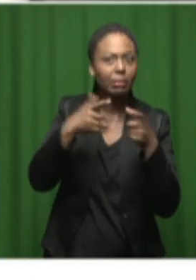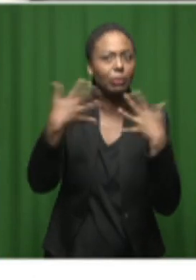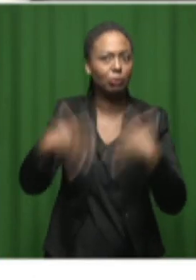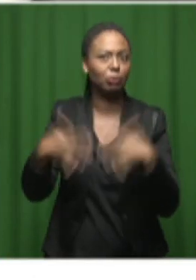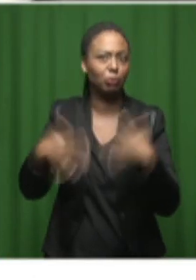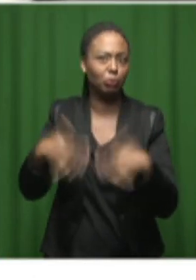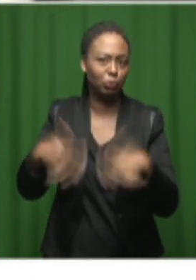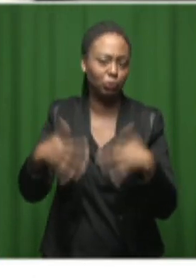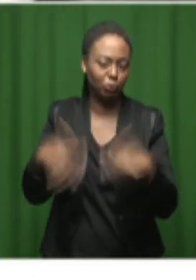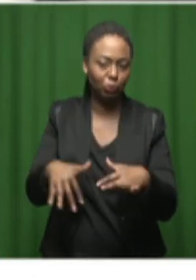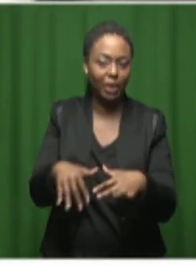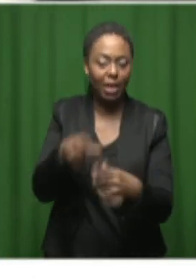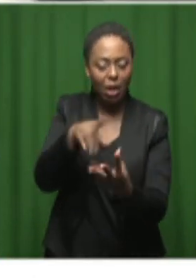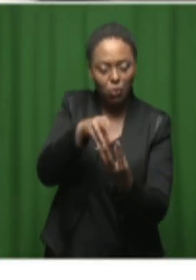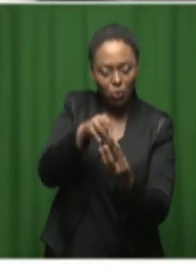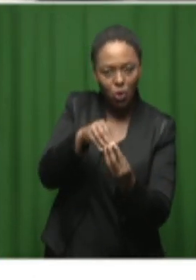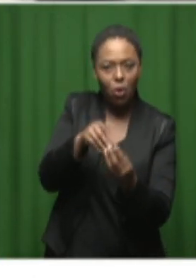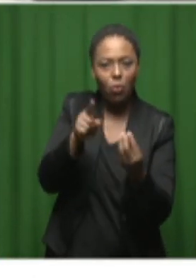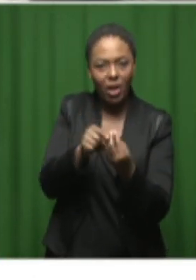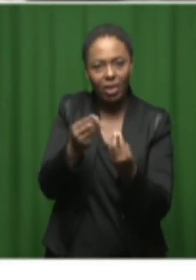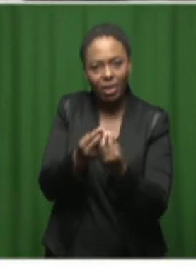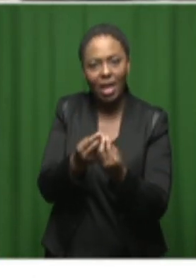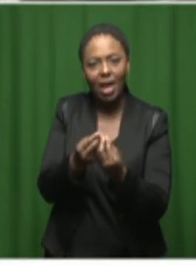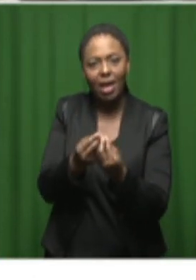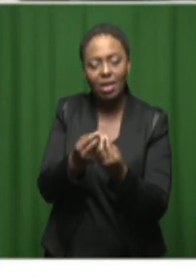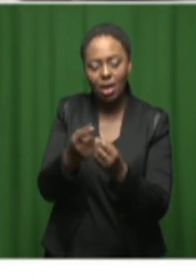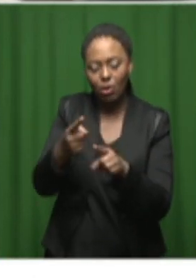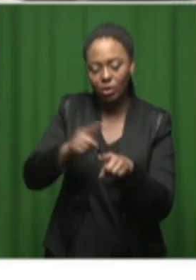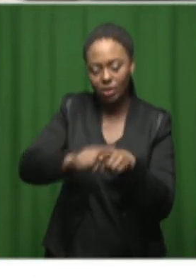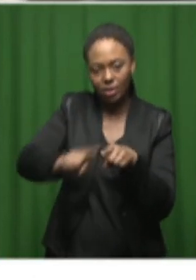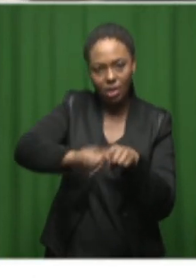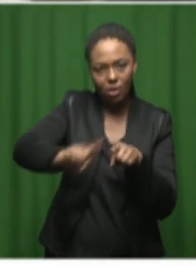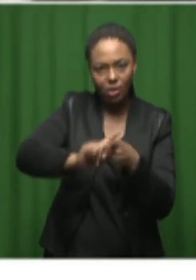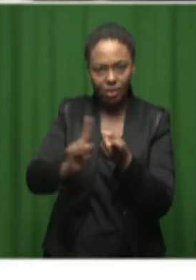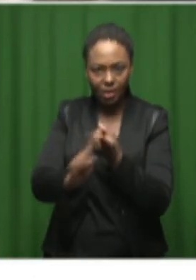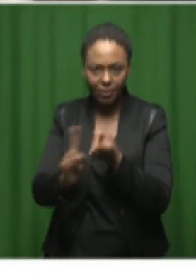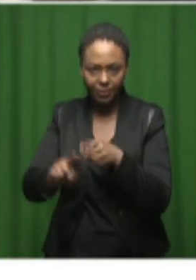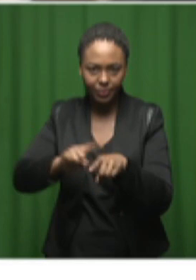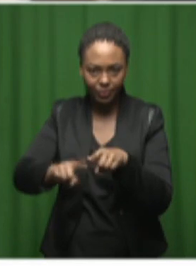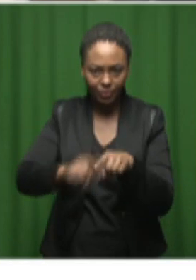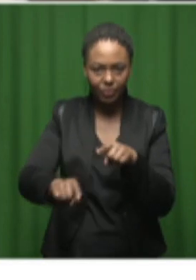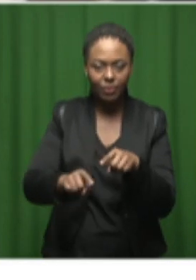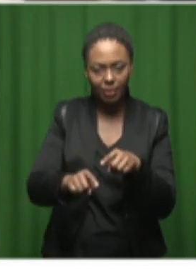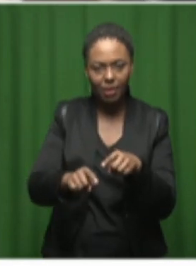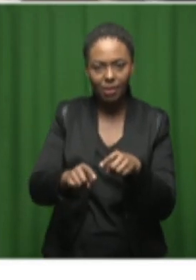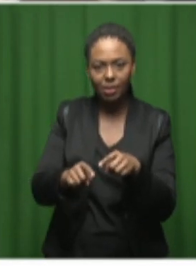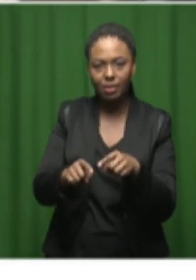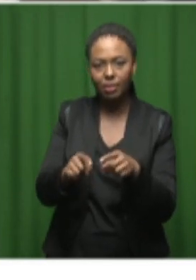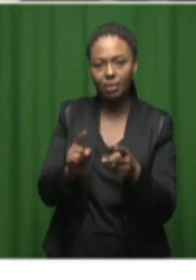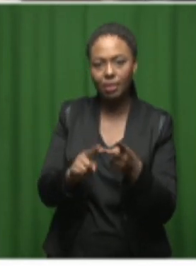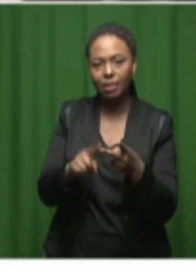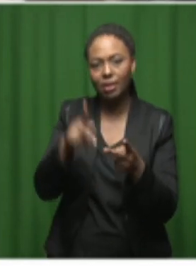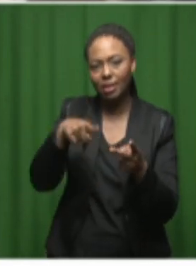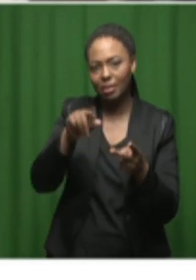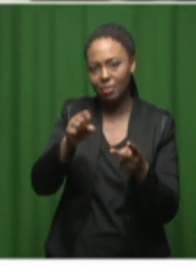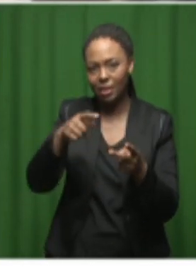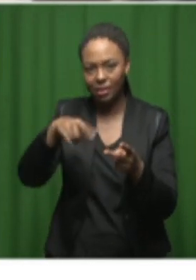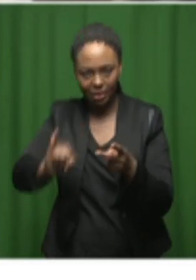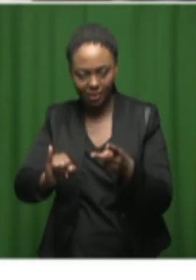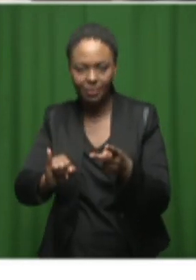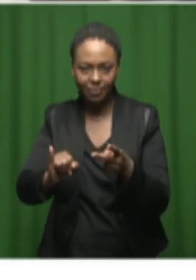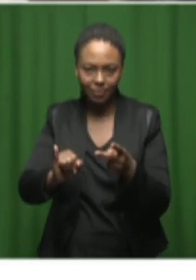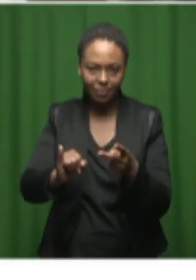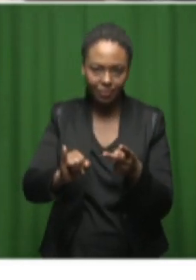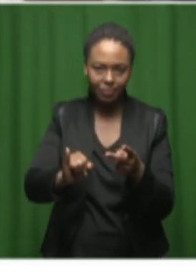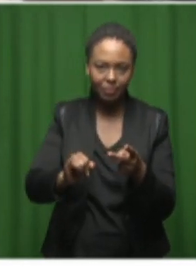is stuffed with carrots and parsley. It does look good. And how do you, make the